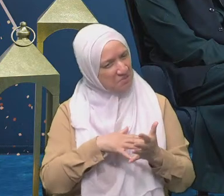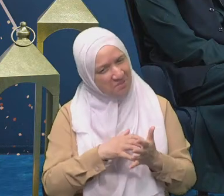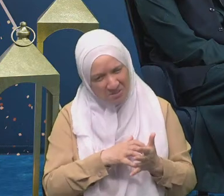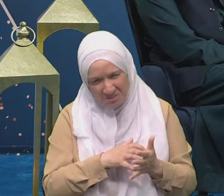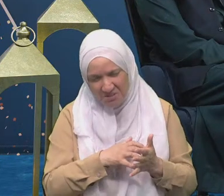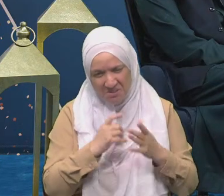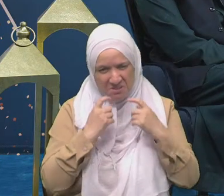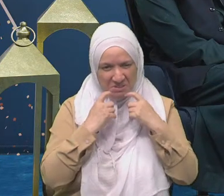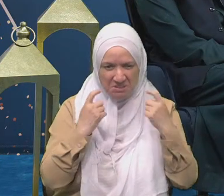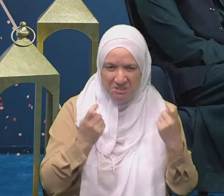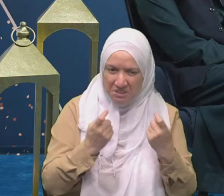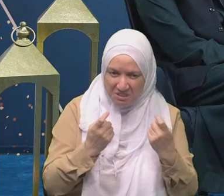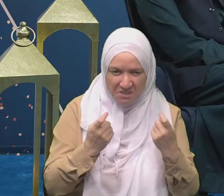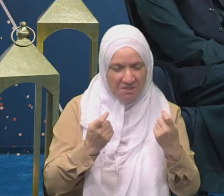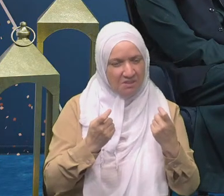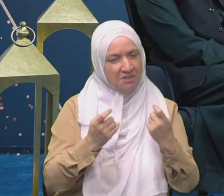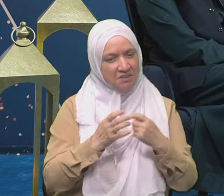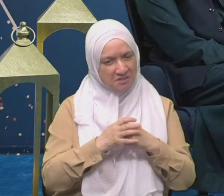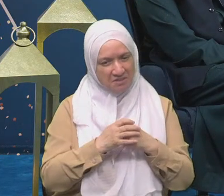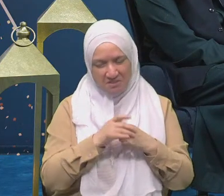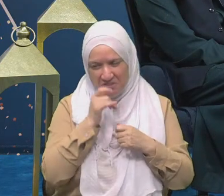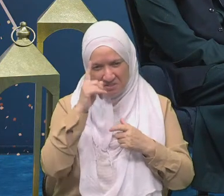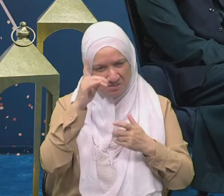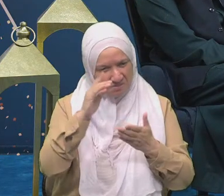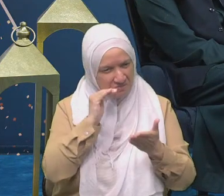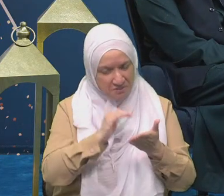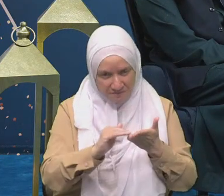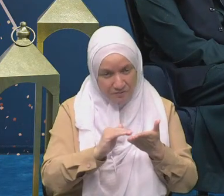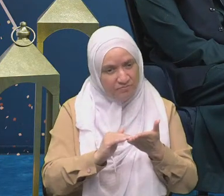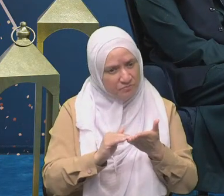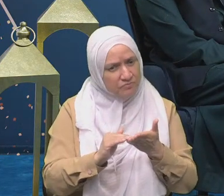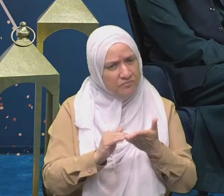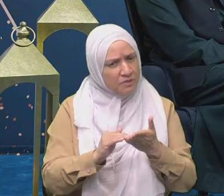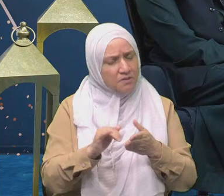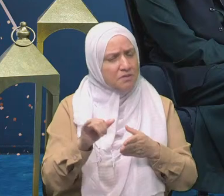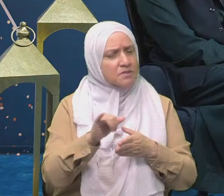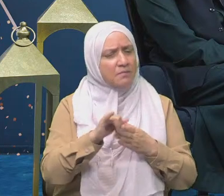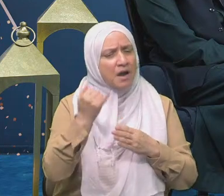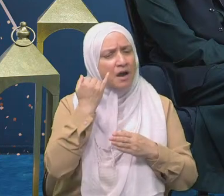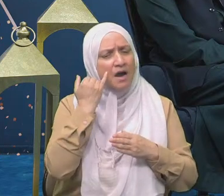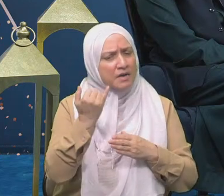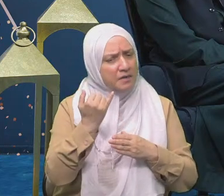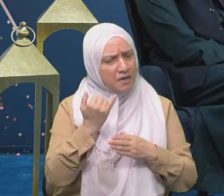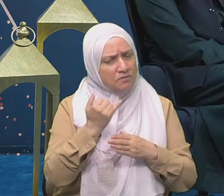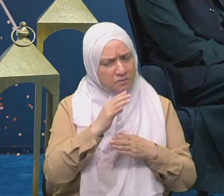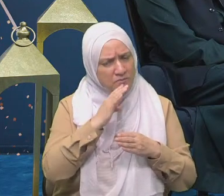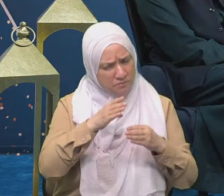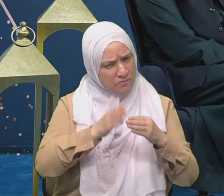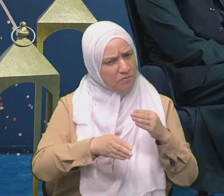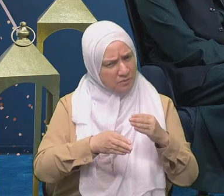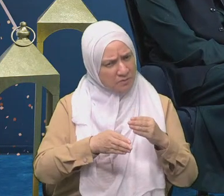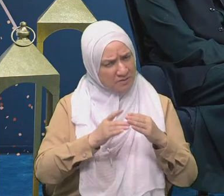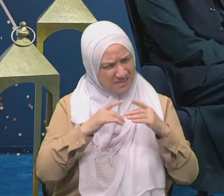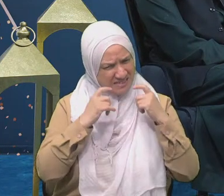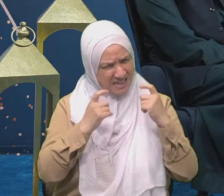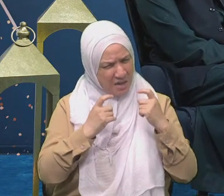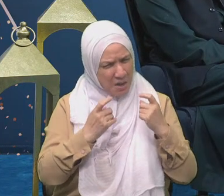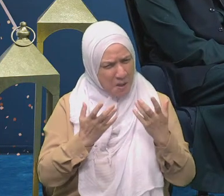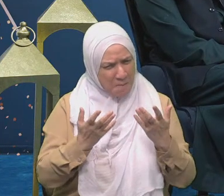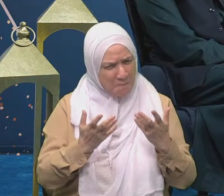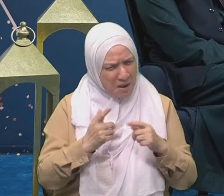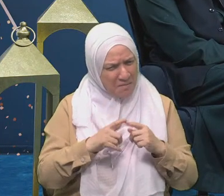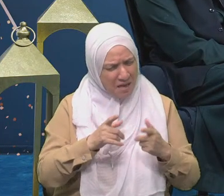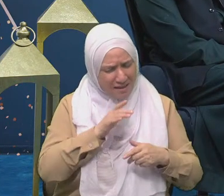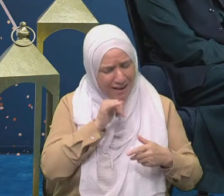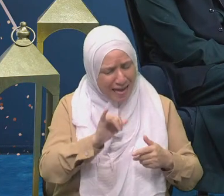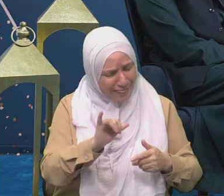there. So that knowledge, even though they know all these things, but they still fall into the sin. So we're going to probably elaborate on this, inshallah, next time, binillahi tabaraka wa